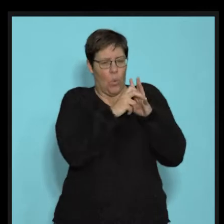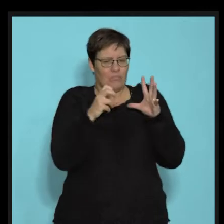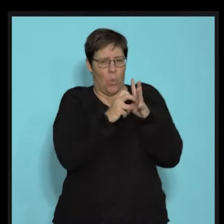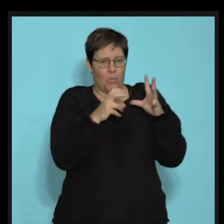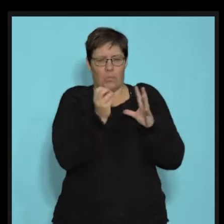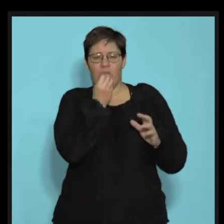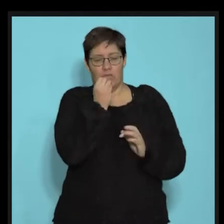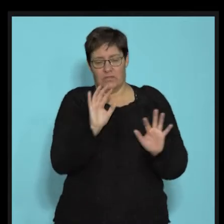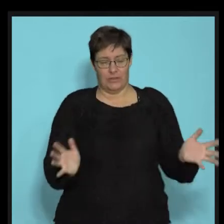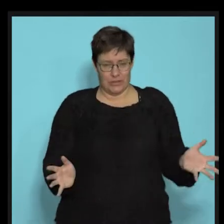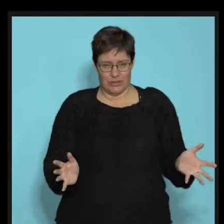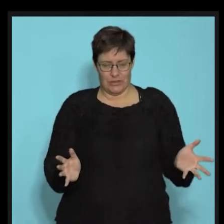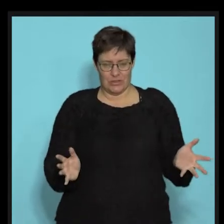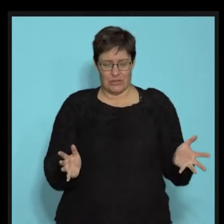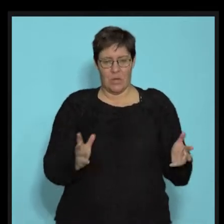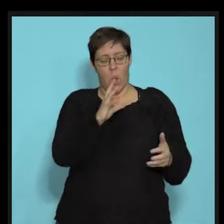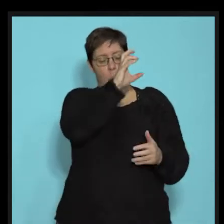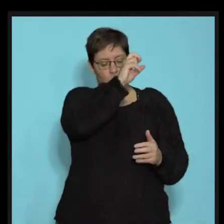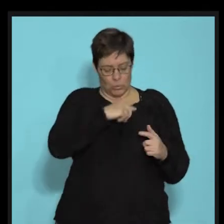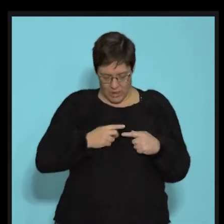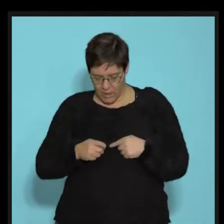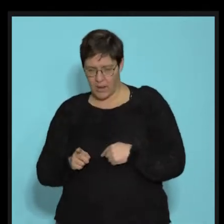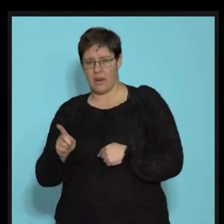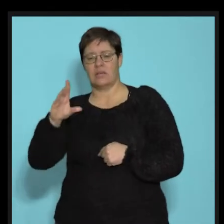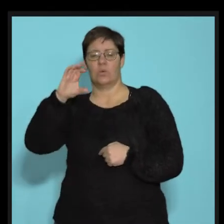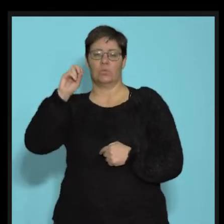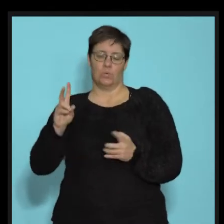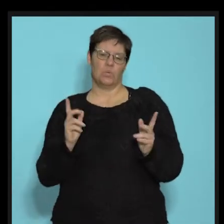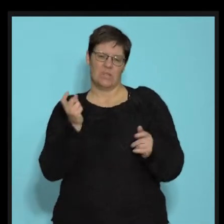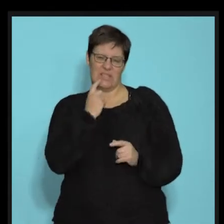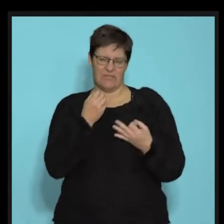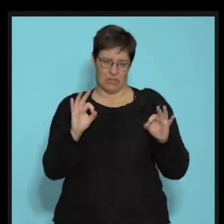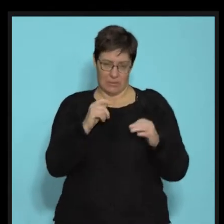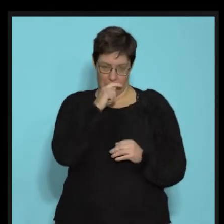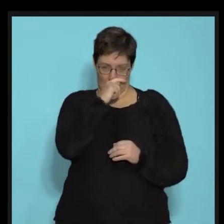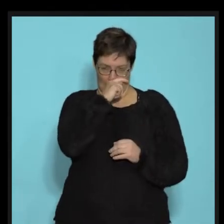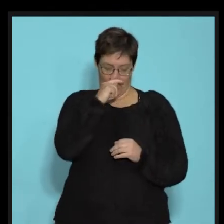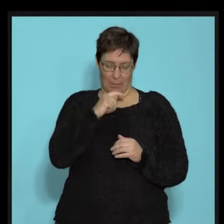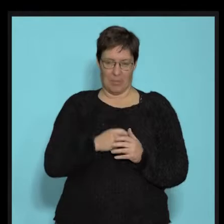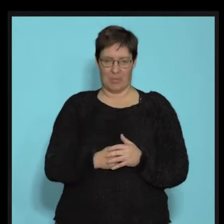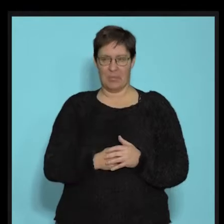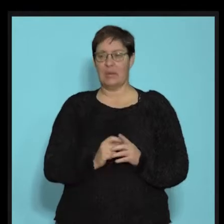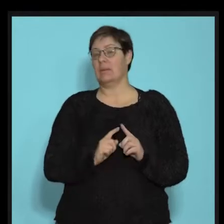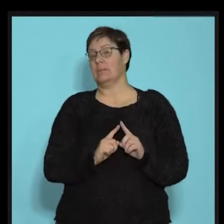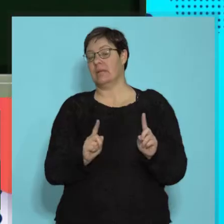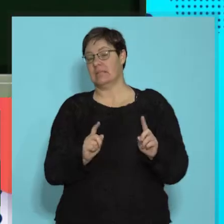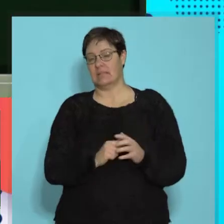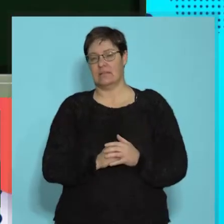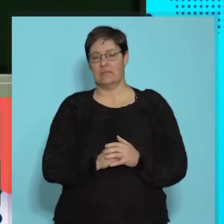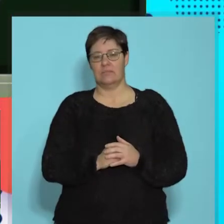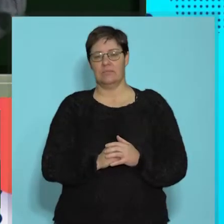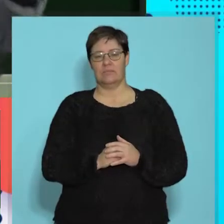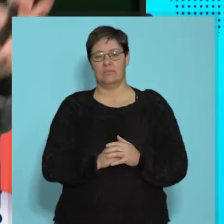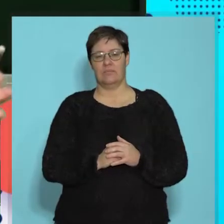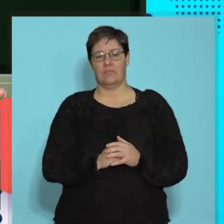all your food, right? And the oxygen and the carbon dioxide can come out quite freely. However,